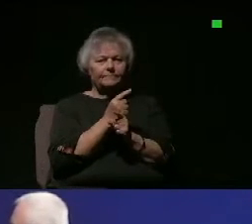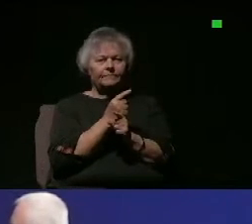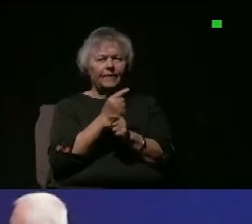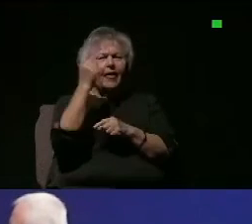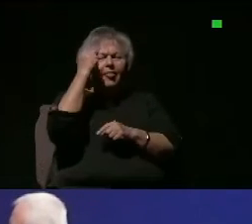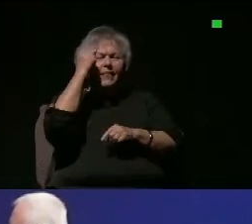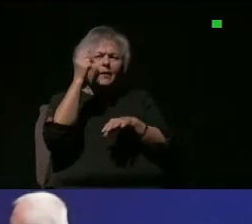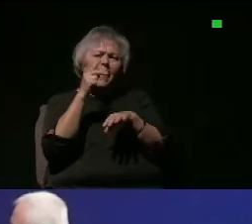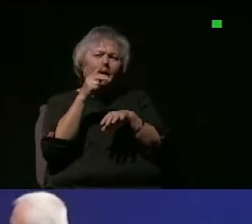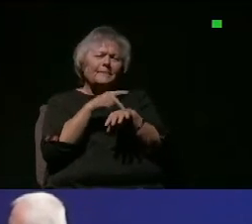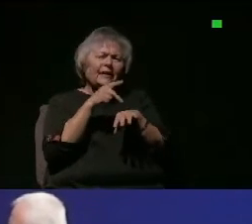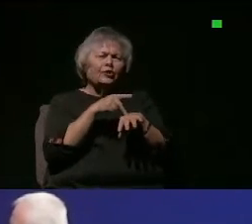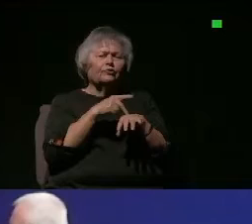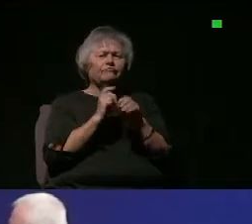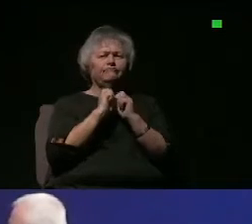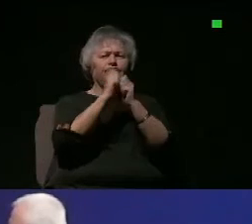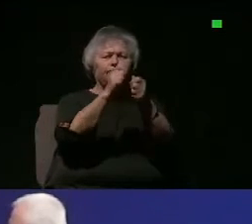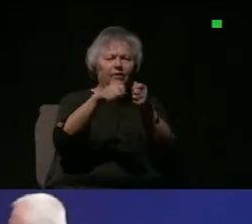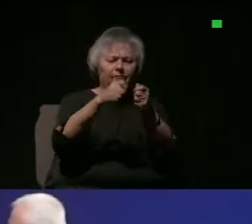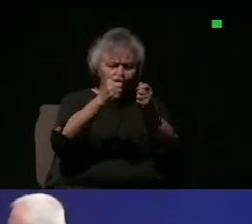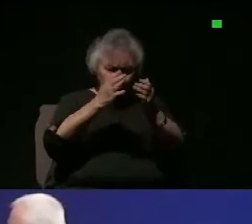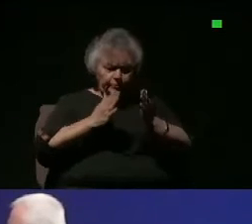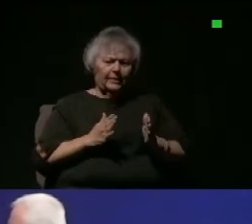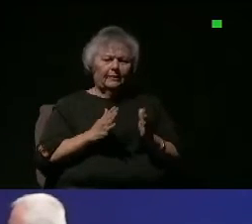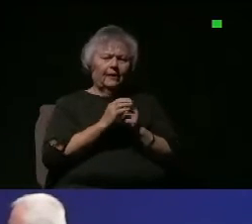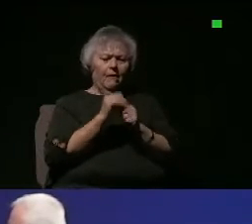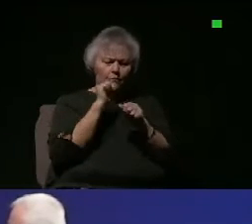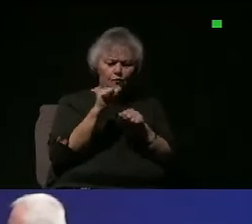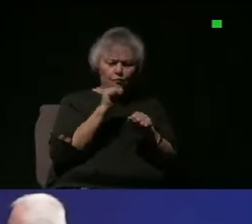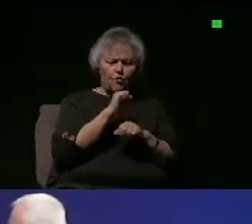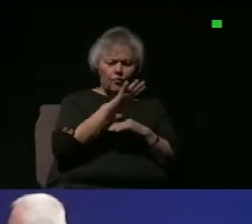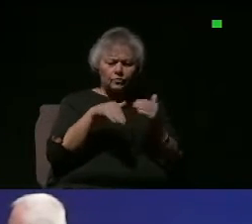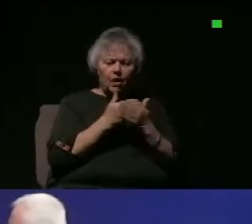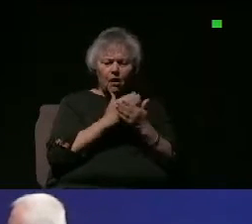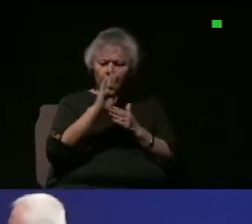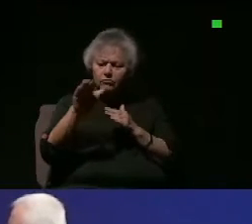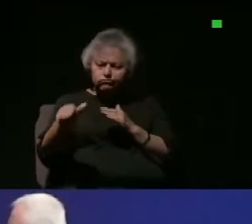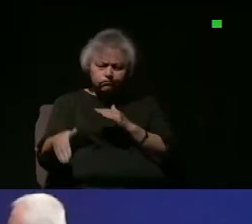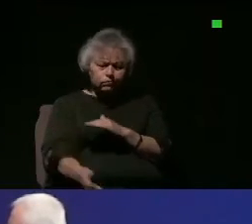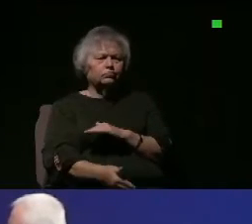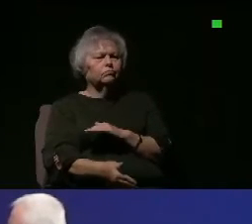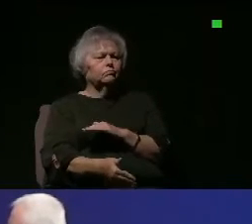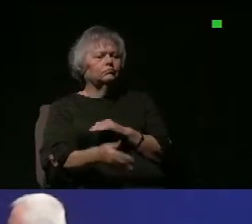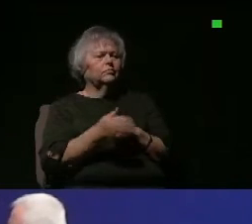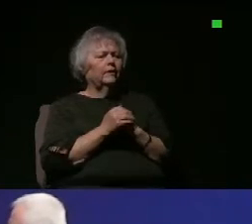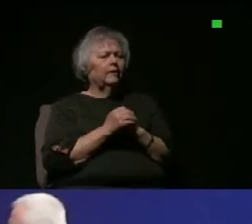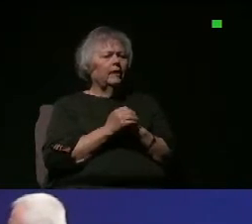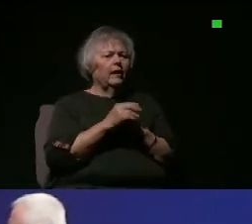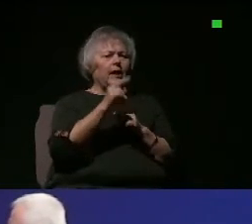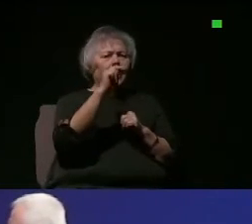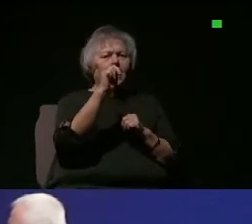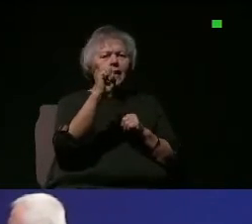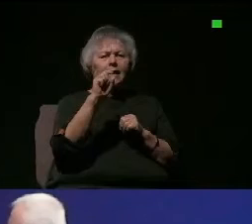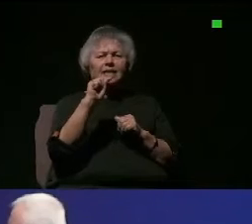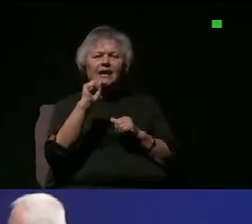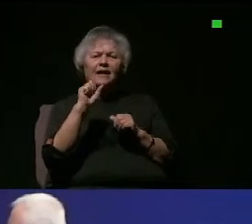back to the boat for the 100th time. He's been working all night. He hasn't caught anything. Then this carpenter shows up and says, Peter, I want to use